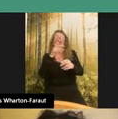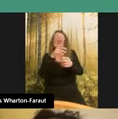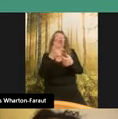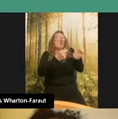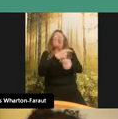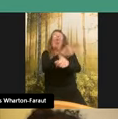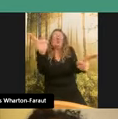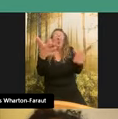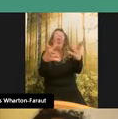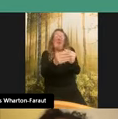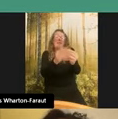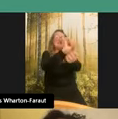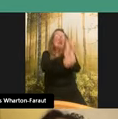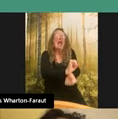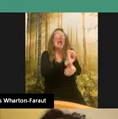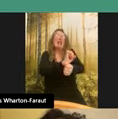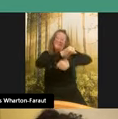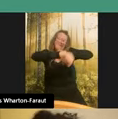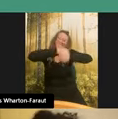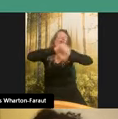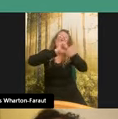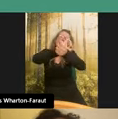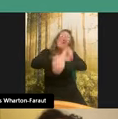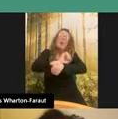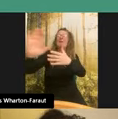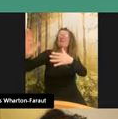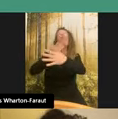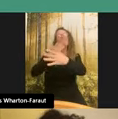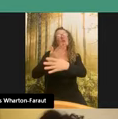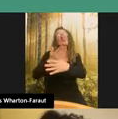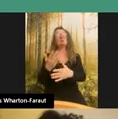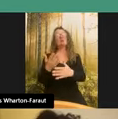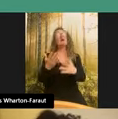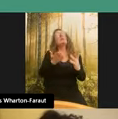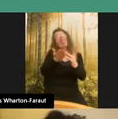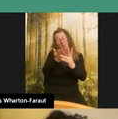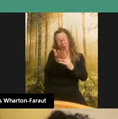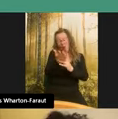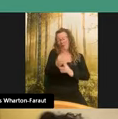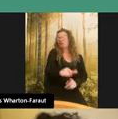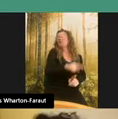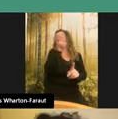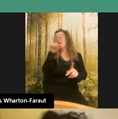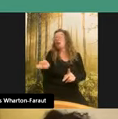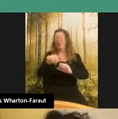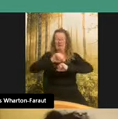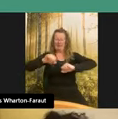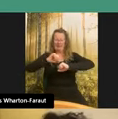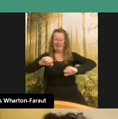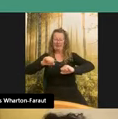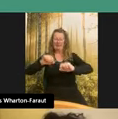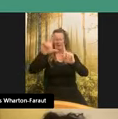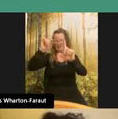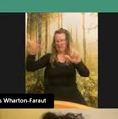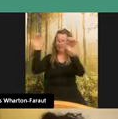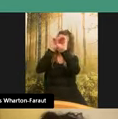and ropes first. So maybe if we can maybe pass through this space and move into the space, and in the center of the space, I've just collected